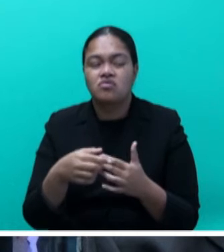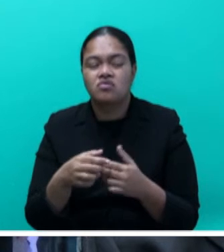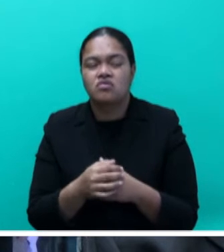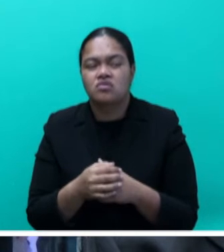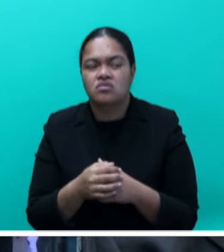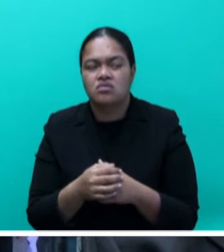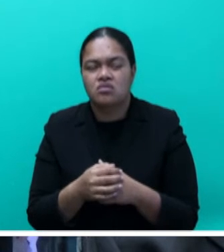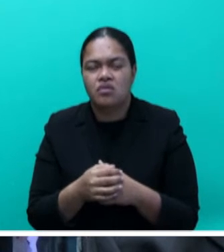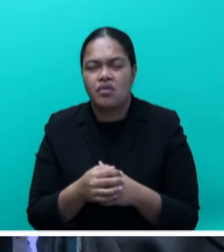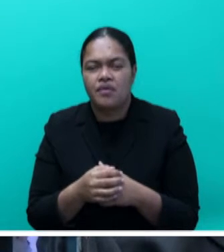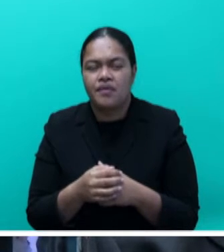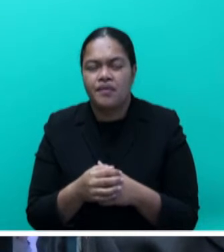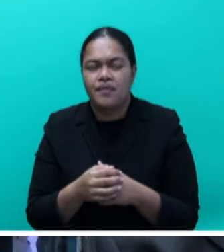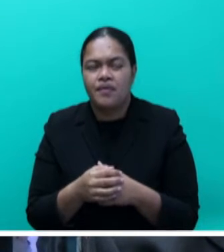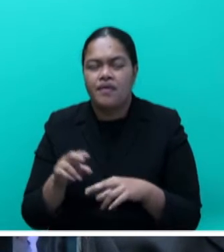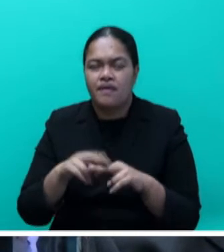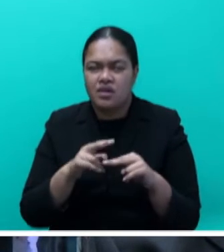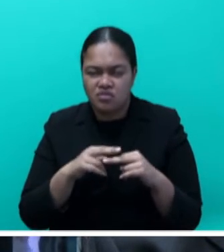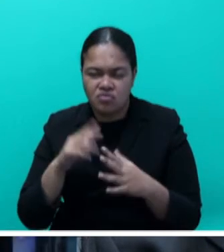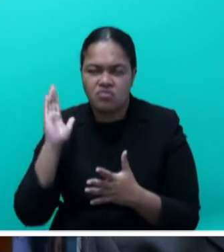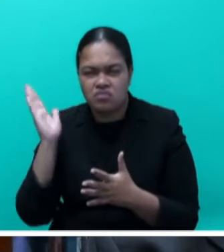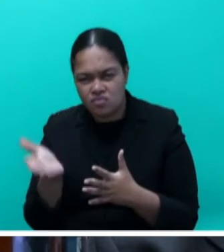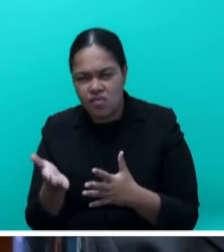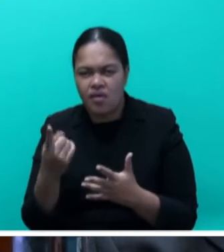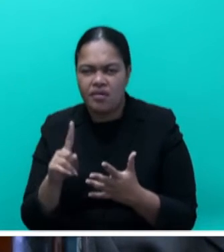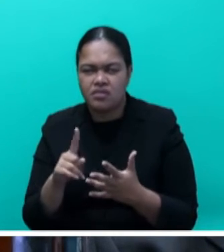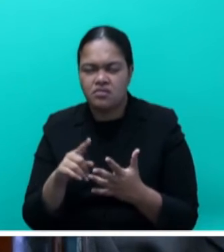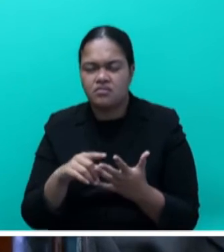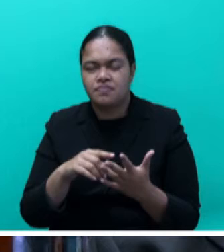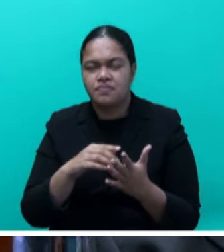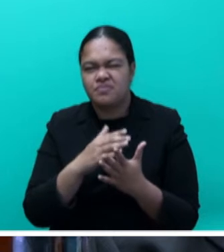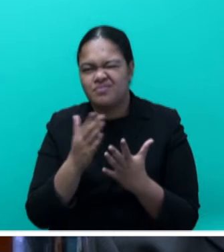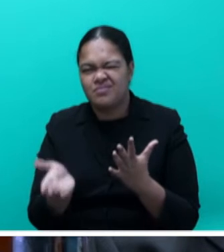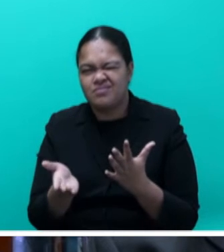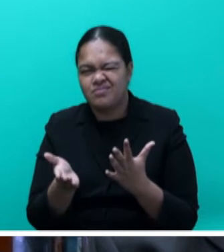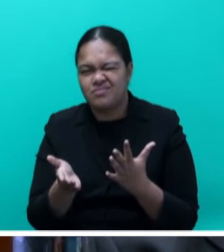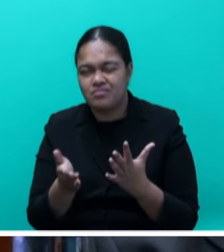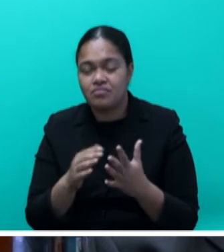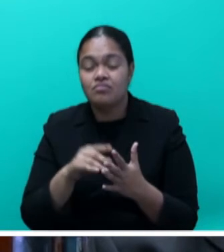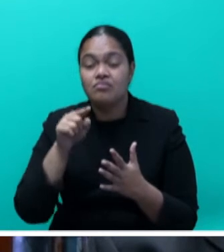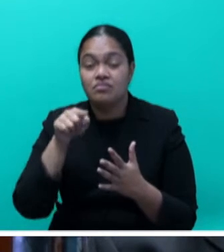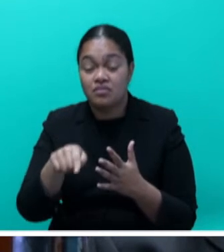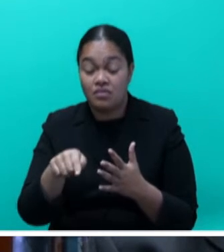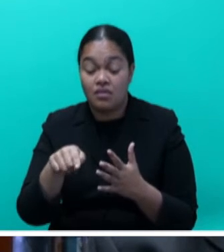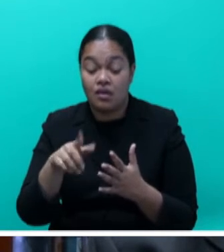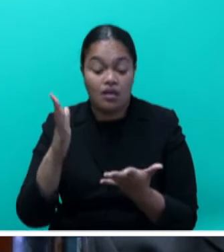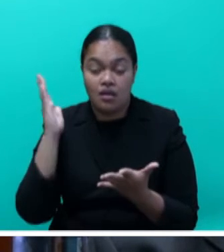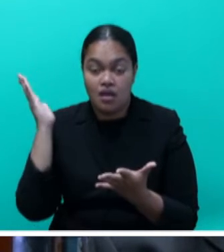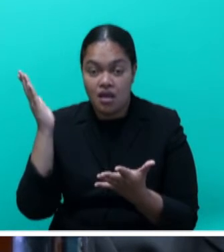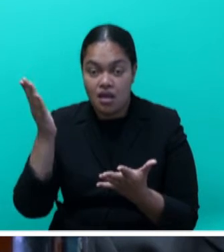Jordanian, Sri Lankan Airlines, Fiji Airways, and soon Oman Air. Dallas Airport, Honourable Speaker, is